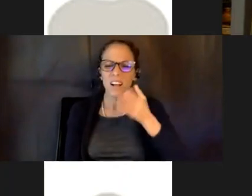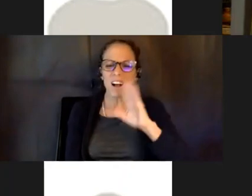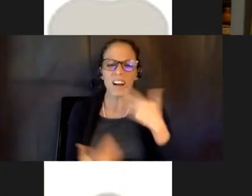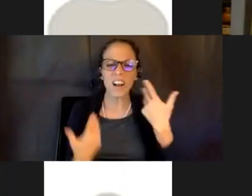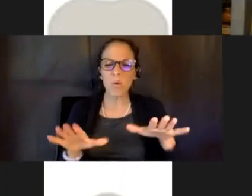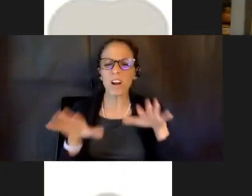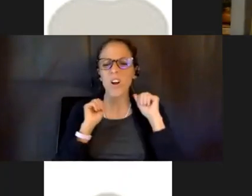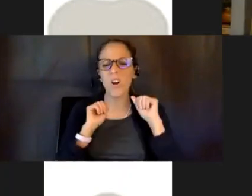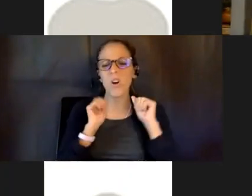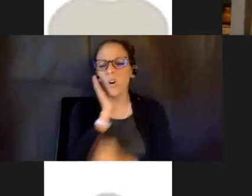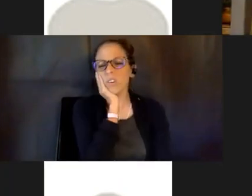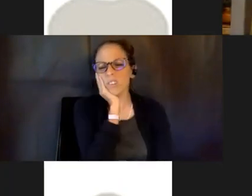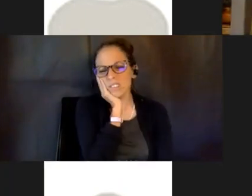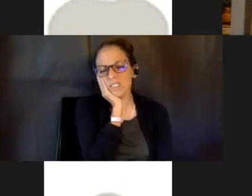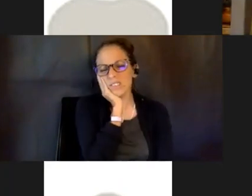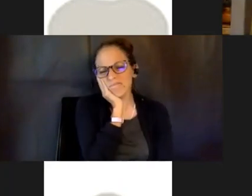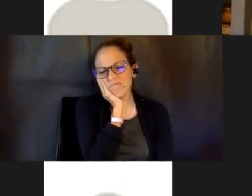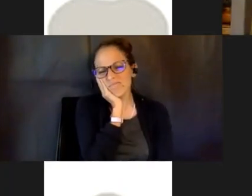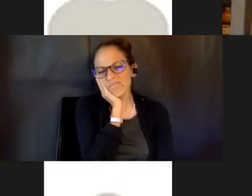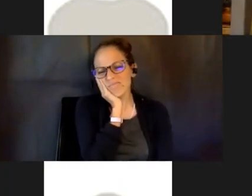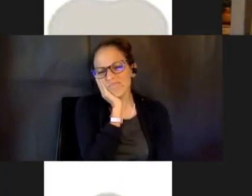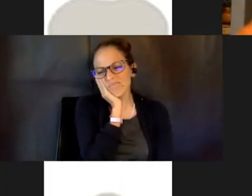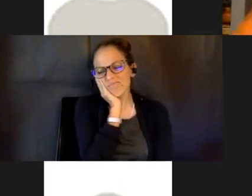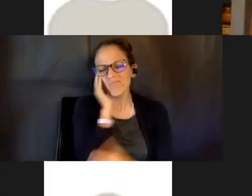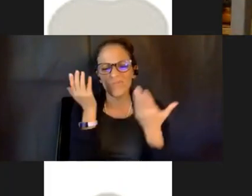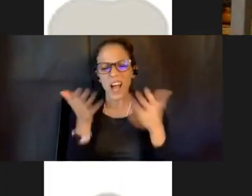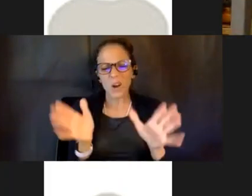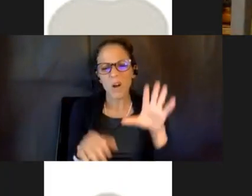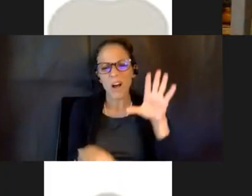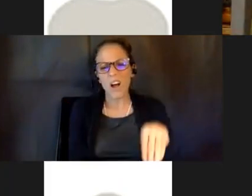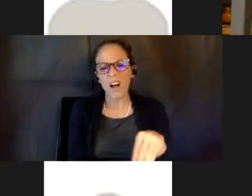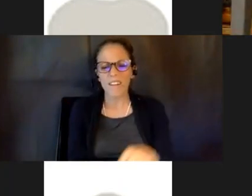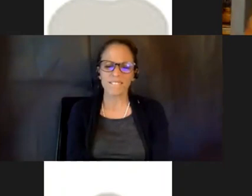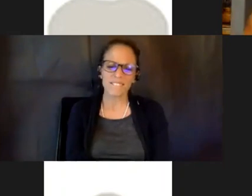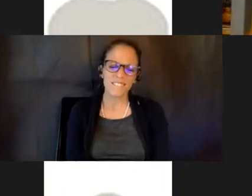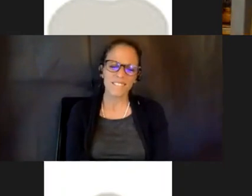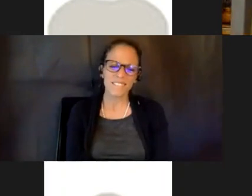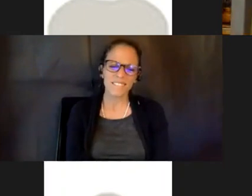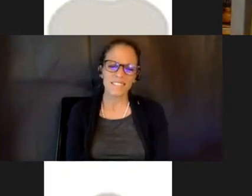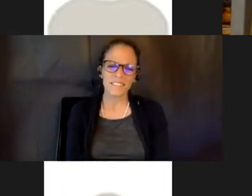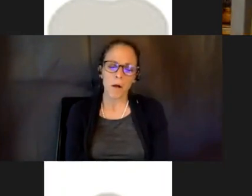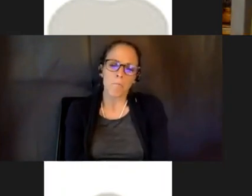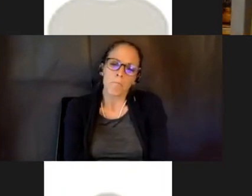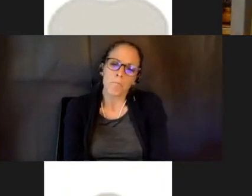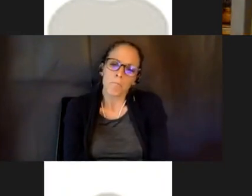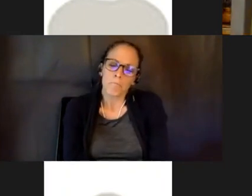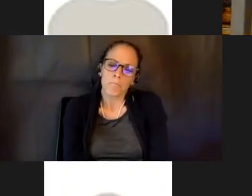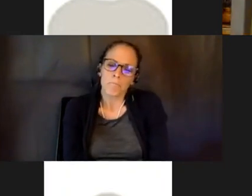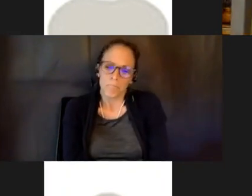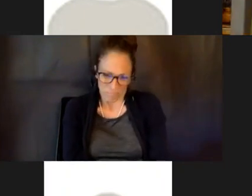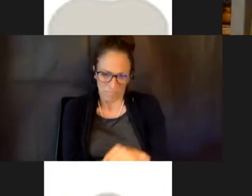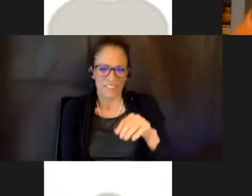I don't want to go. Well, we can certainly stay after for coffee, but you know, let's just wrap